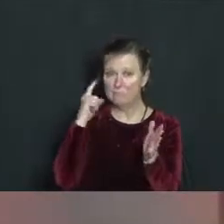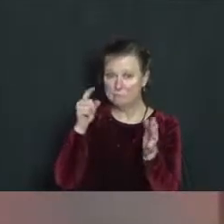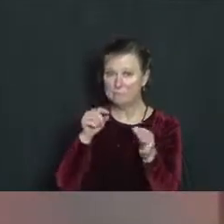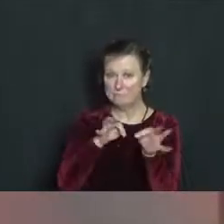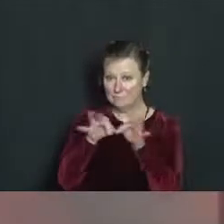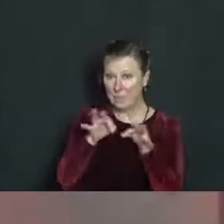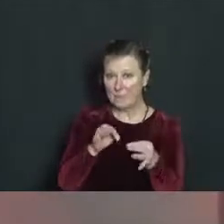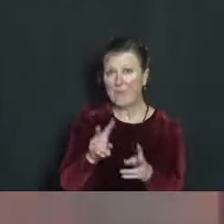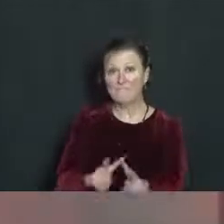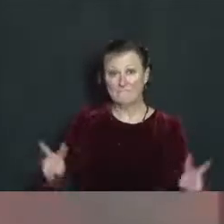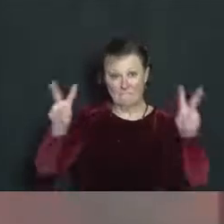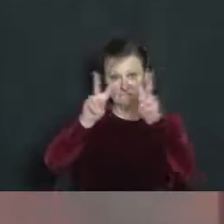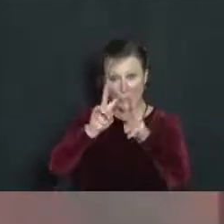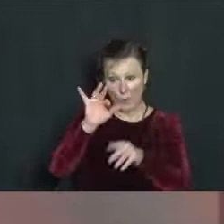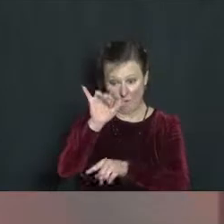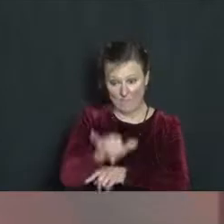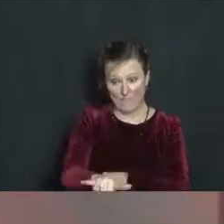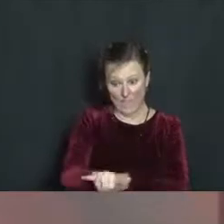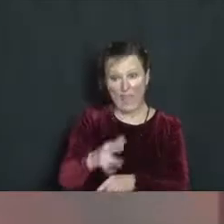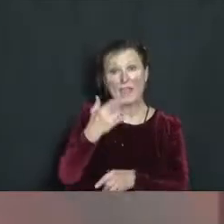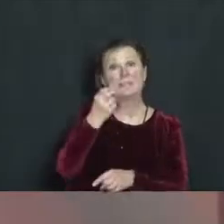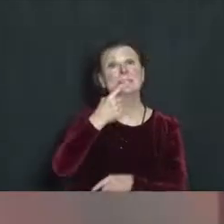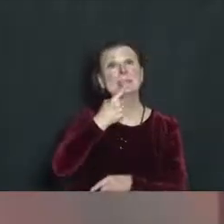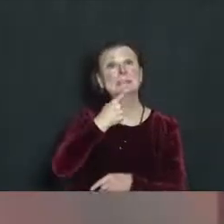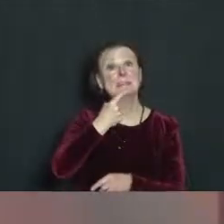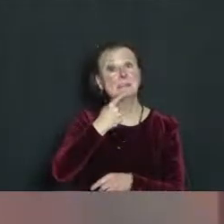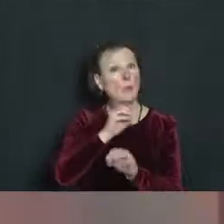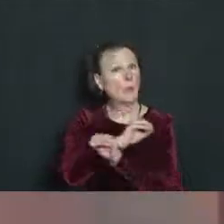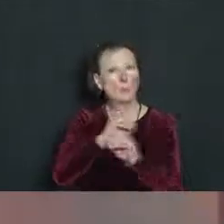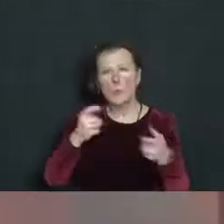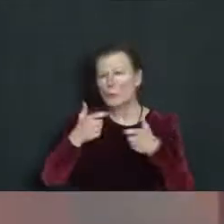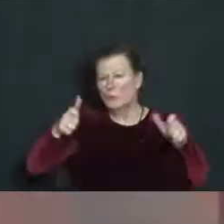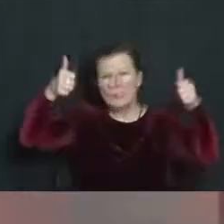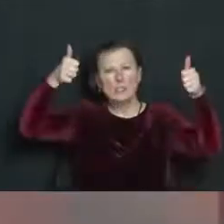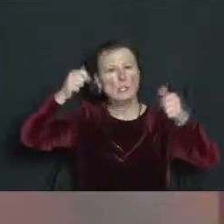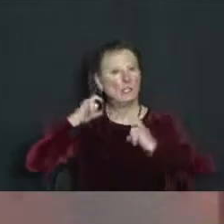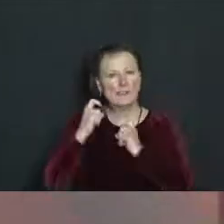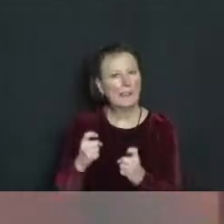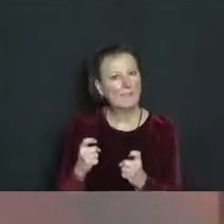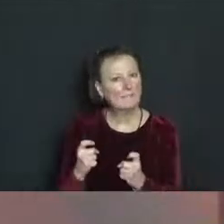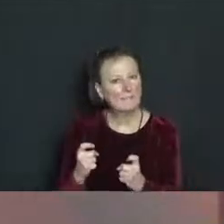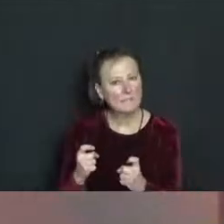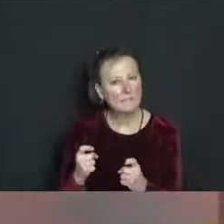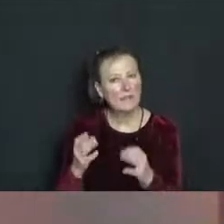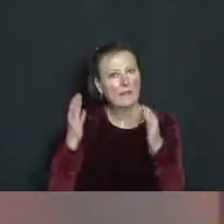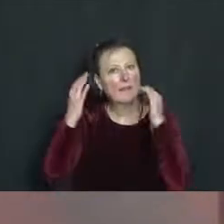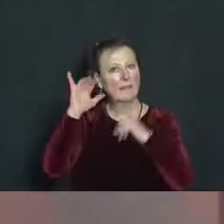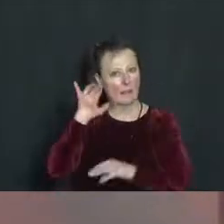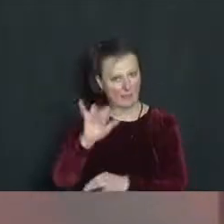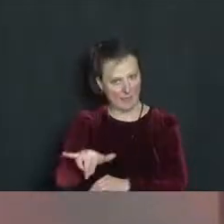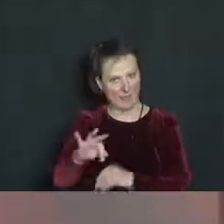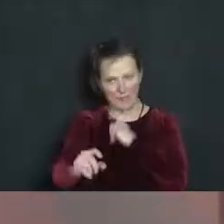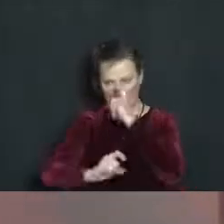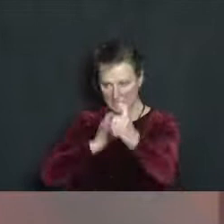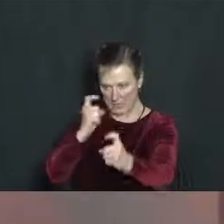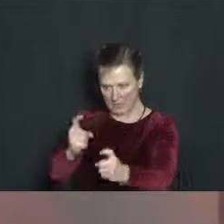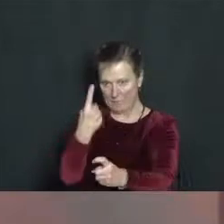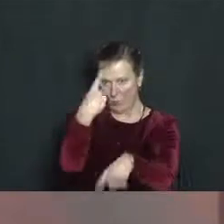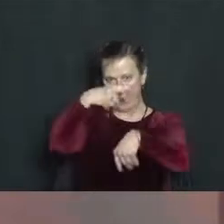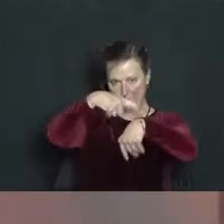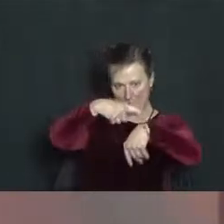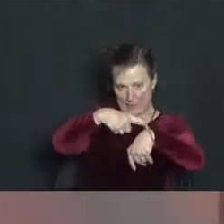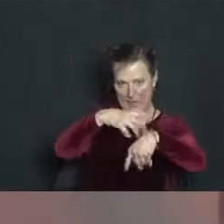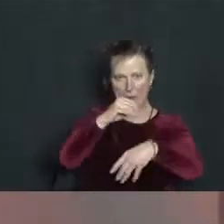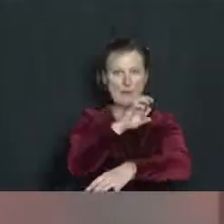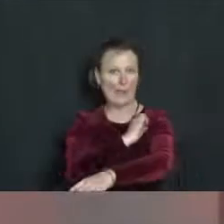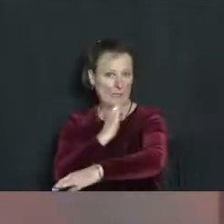there is no greater gift than that of giving of one's time and